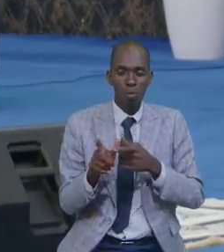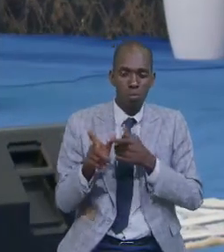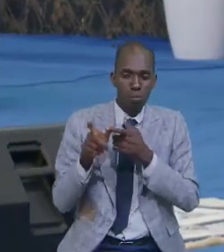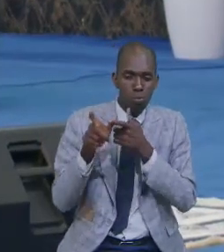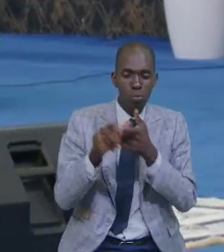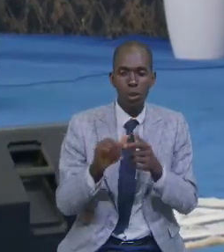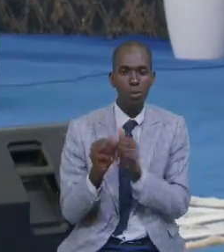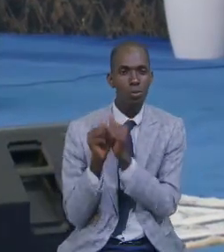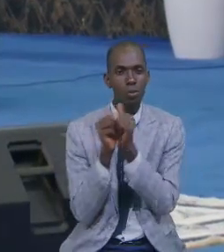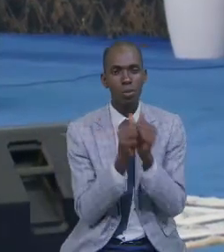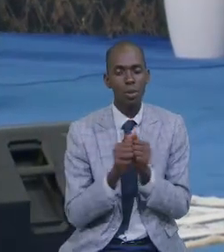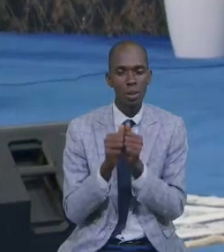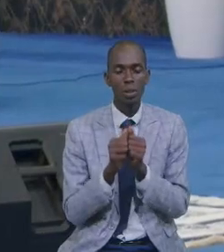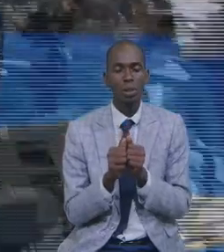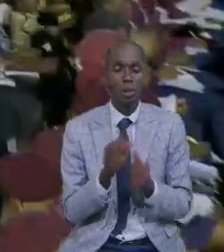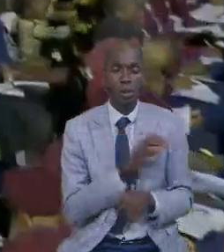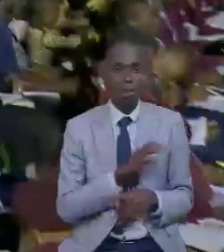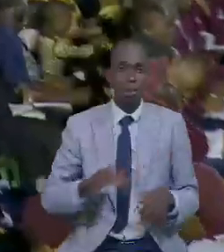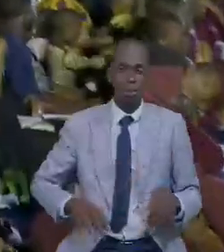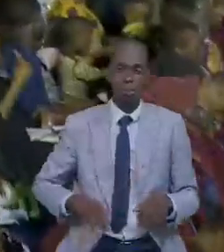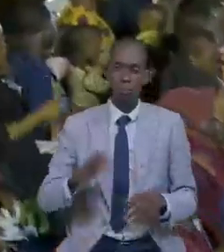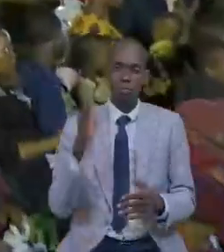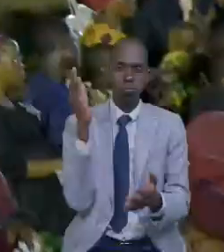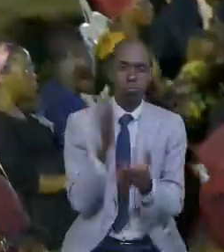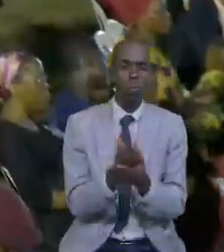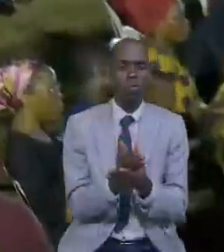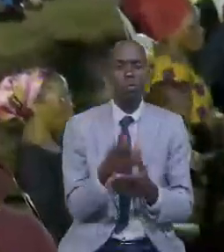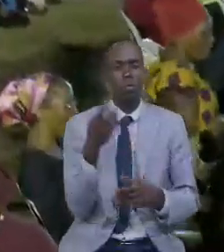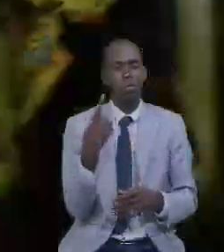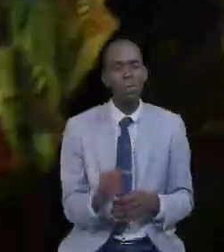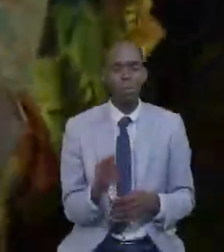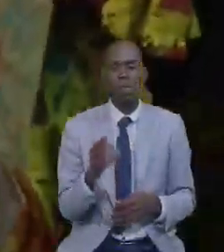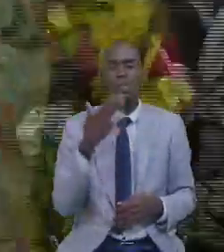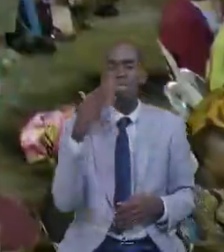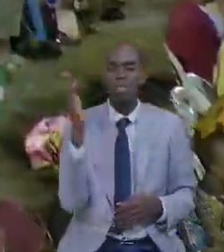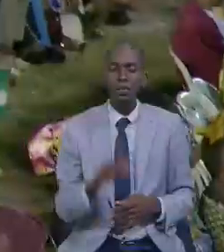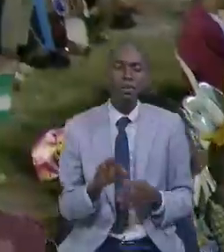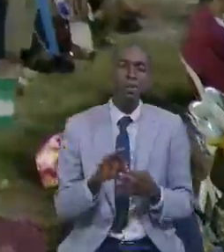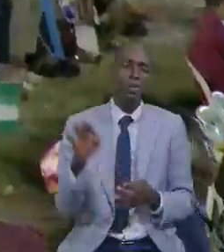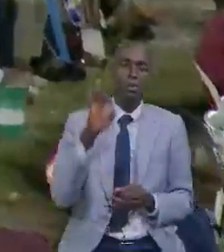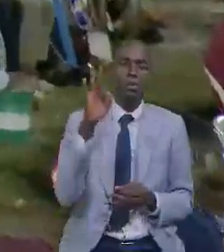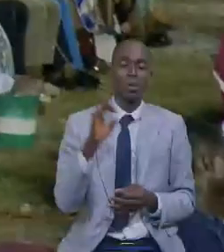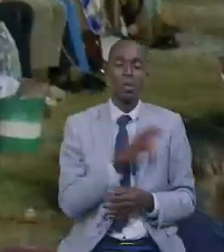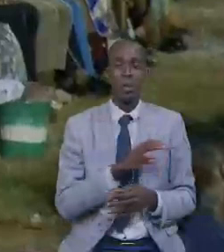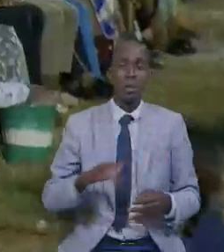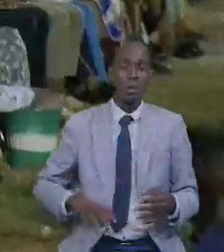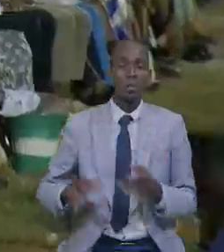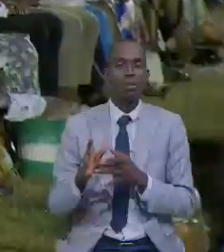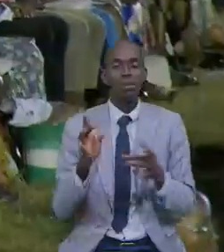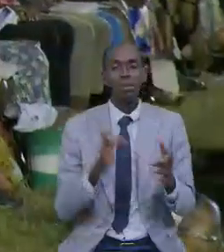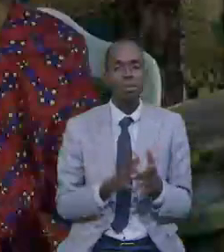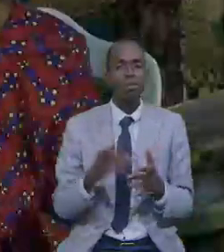he rebuked the foul spirit. He rebuked what kind of